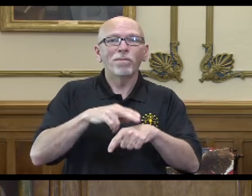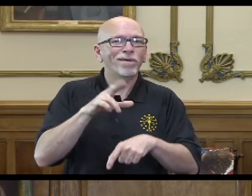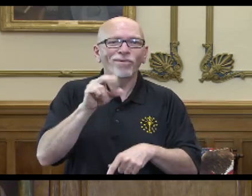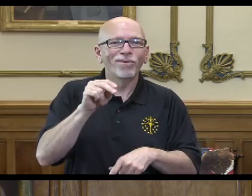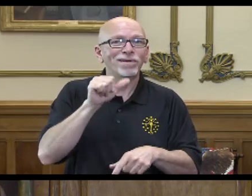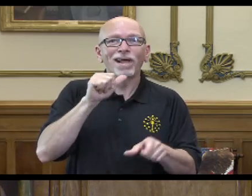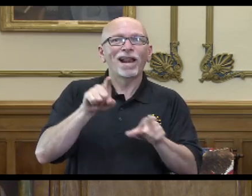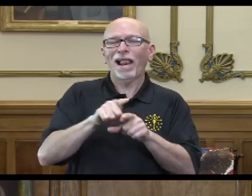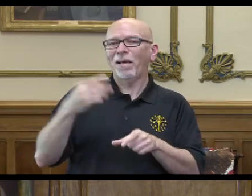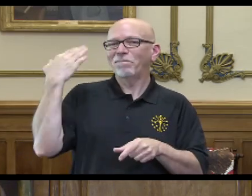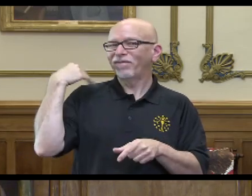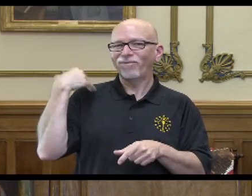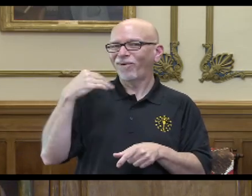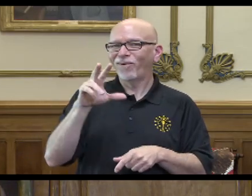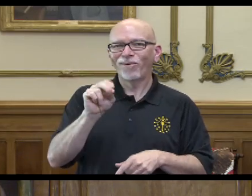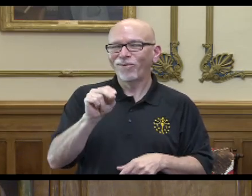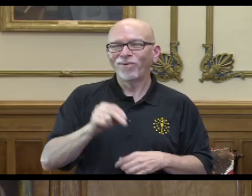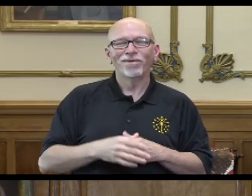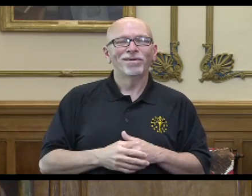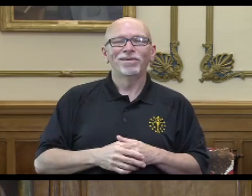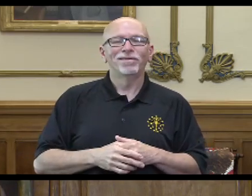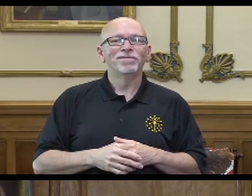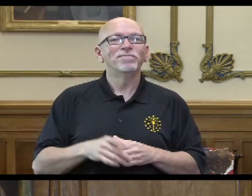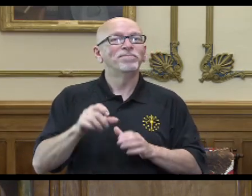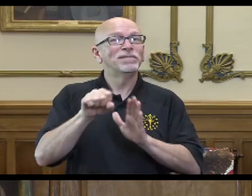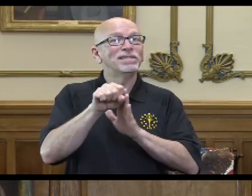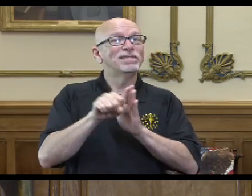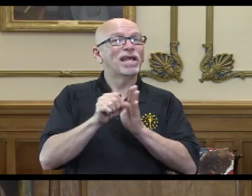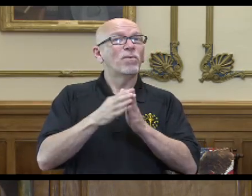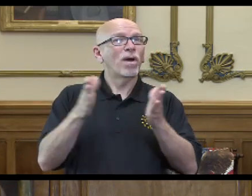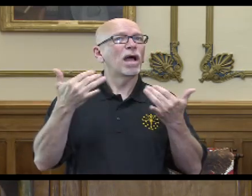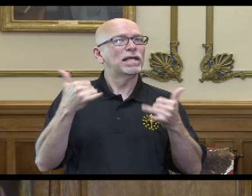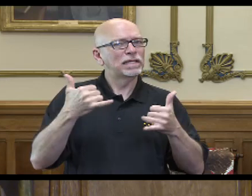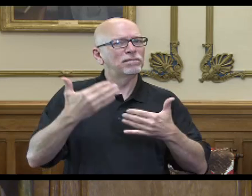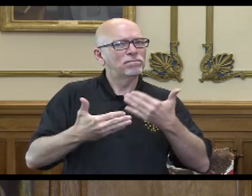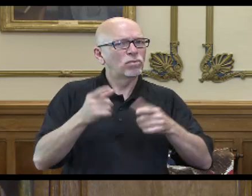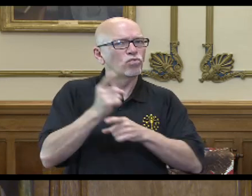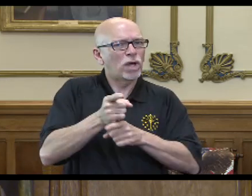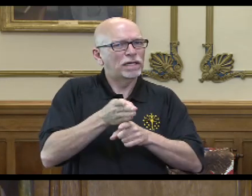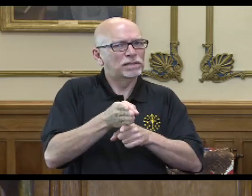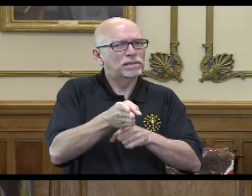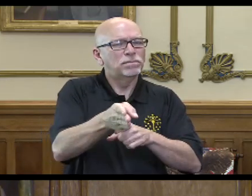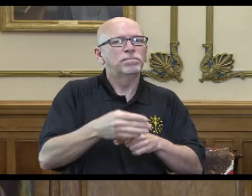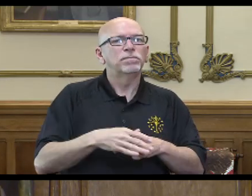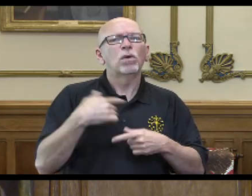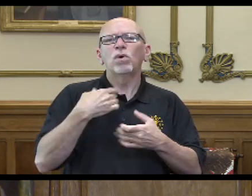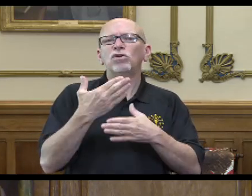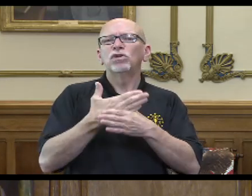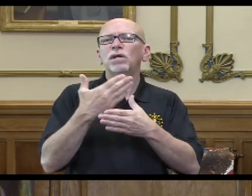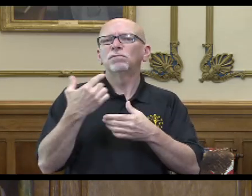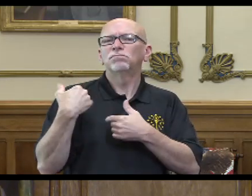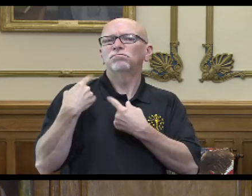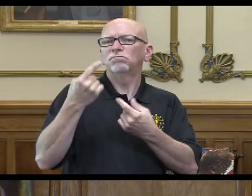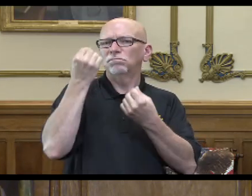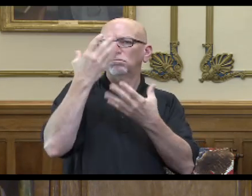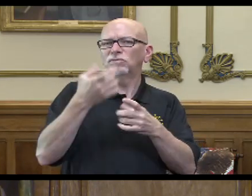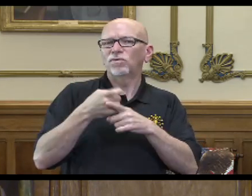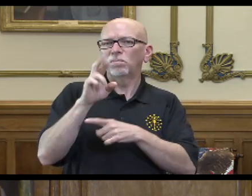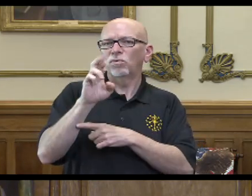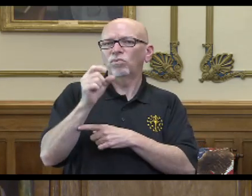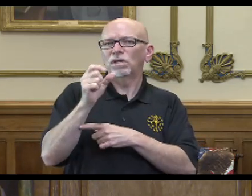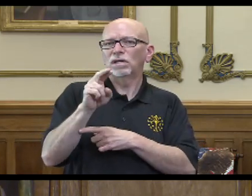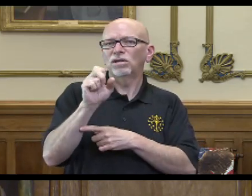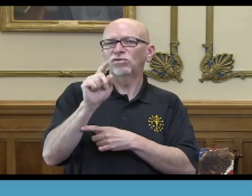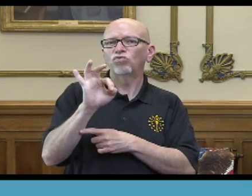normal we knew before COVID. Statewide things are still moving in the right direction. I want to share the latest data from our partners at